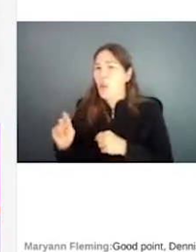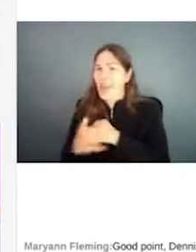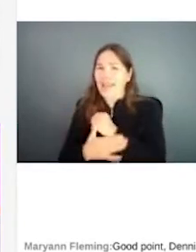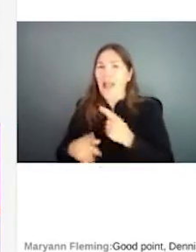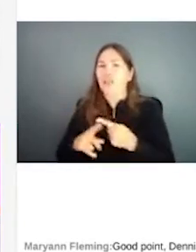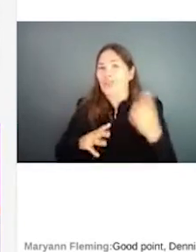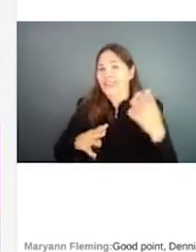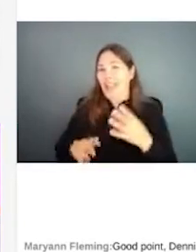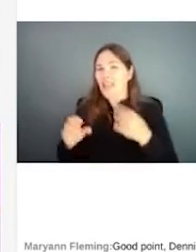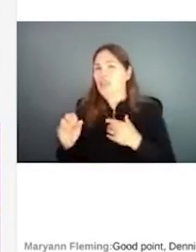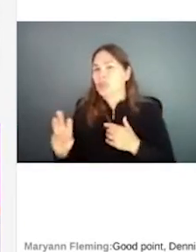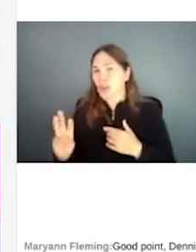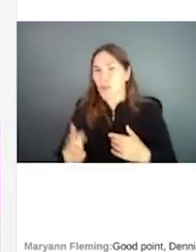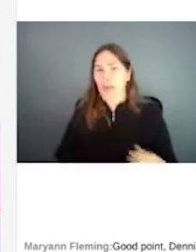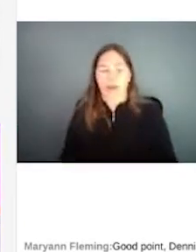software.